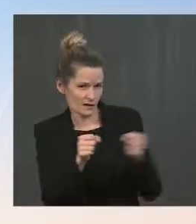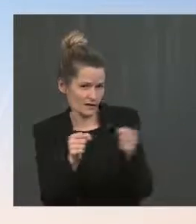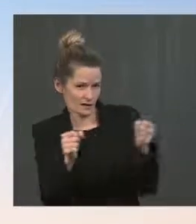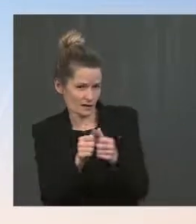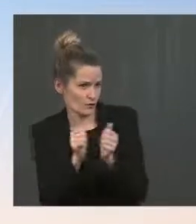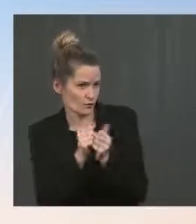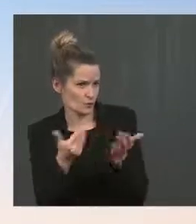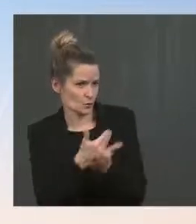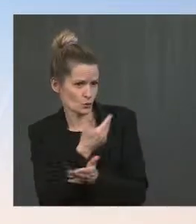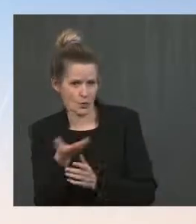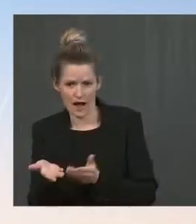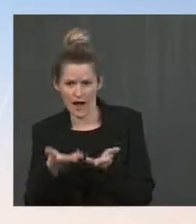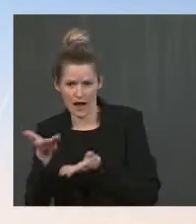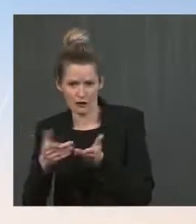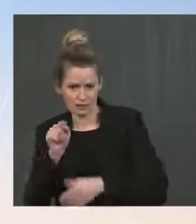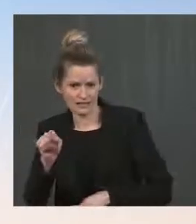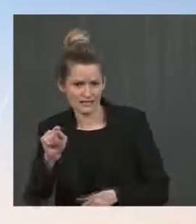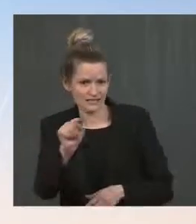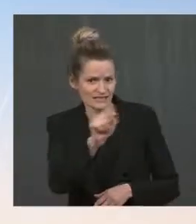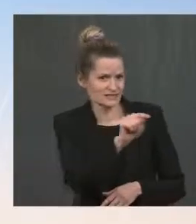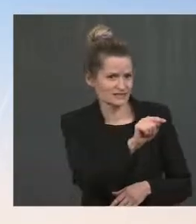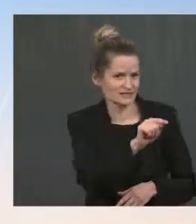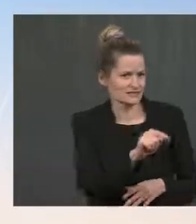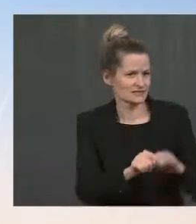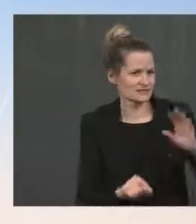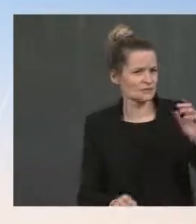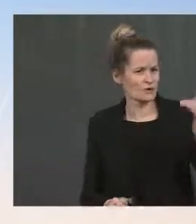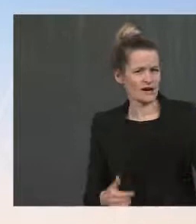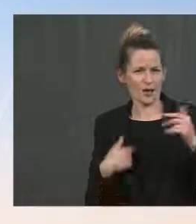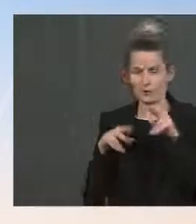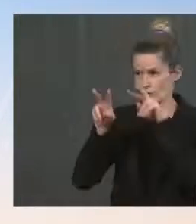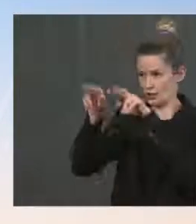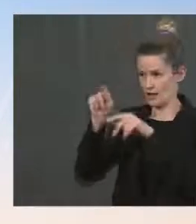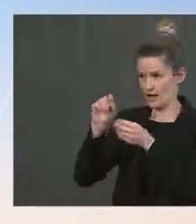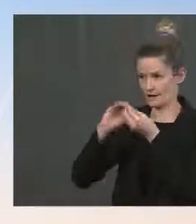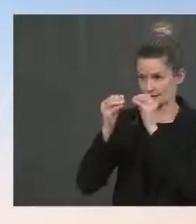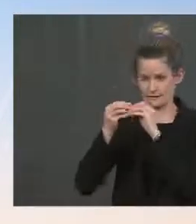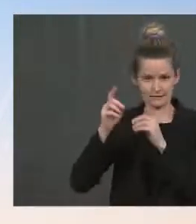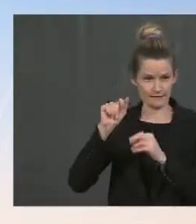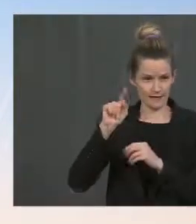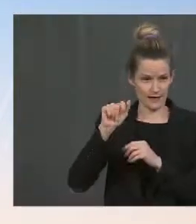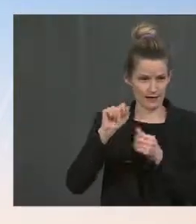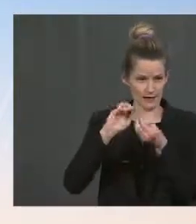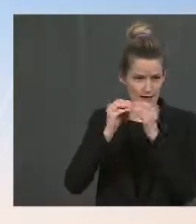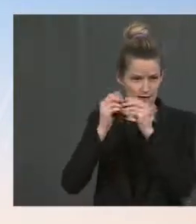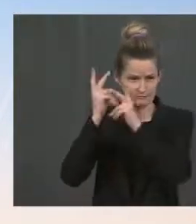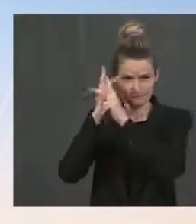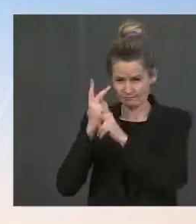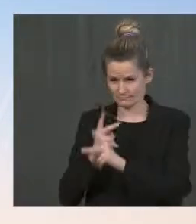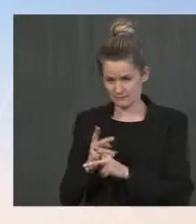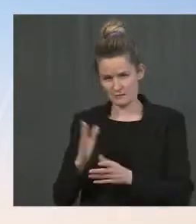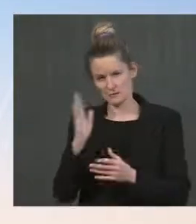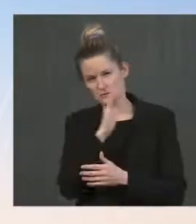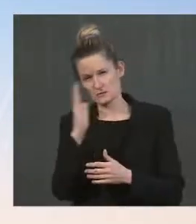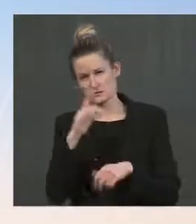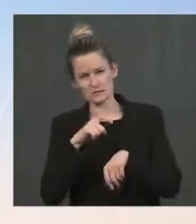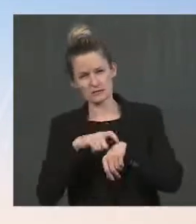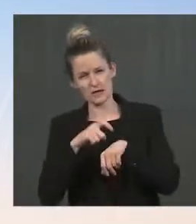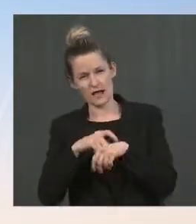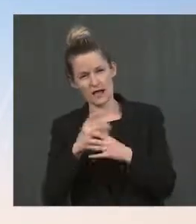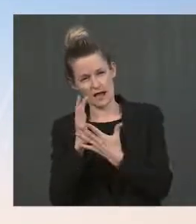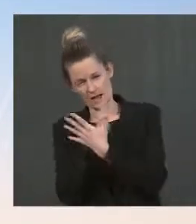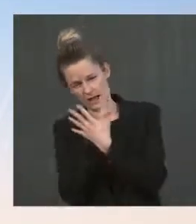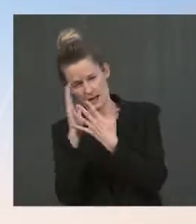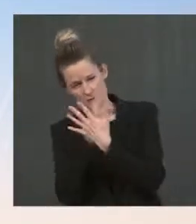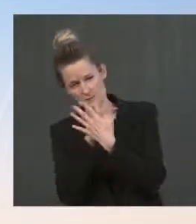we look at is the data across the period of time, across a broad period of time. We know our employers are continuing to